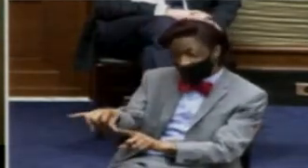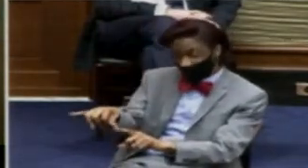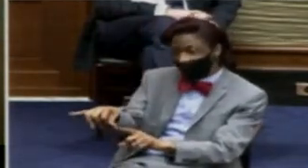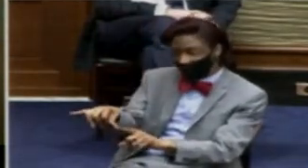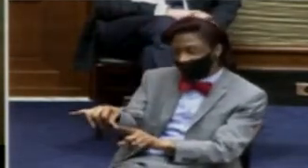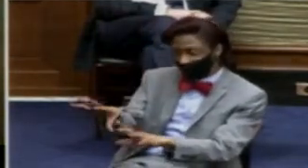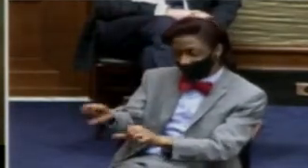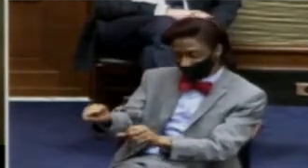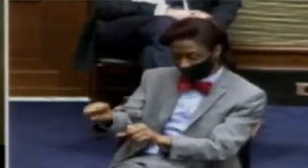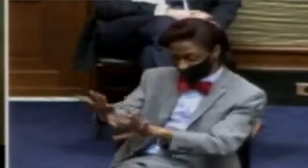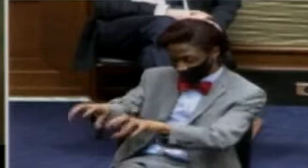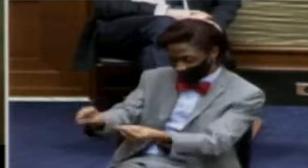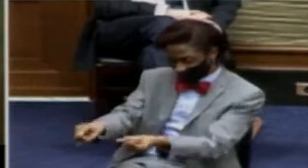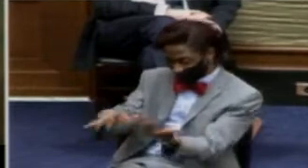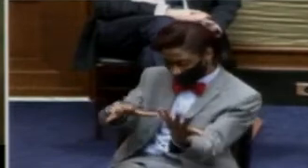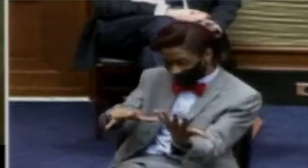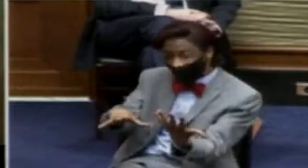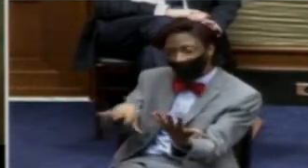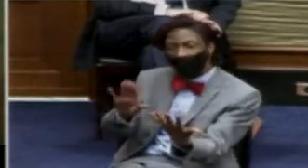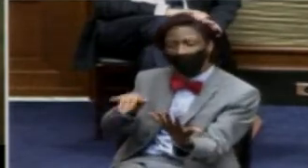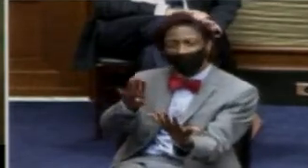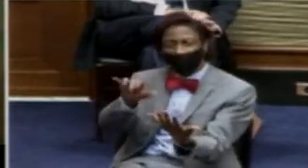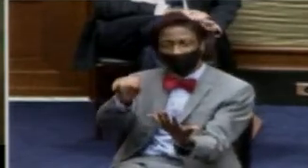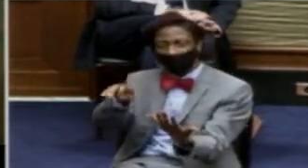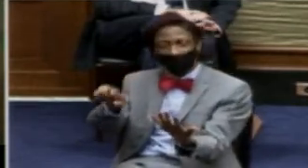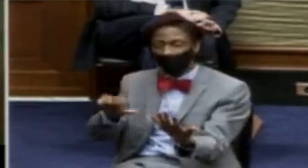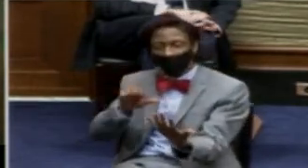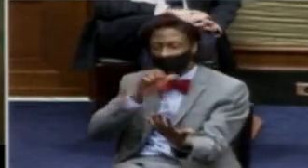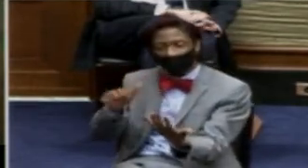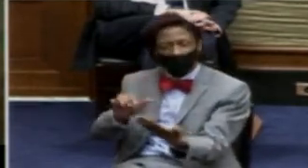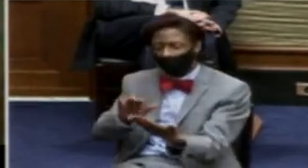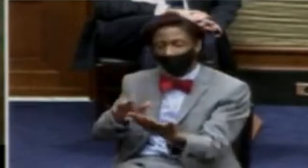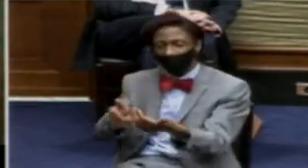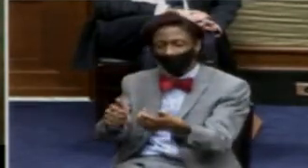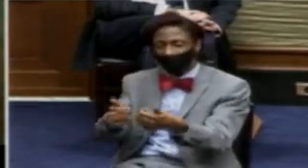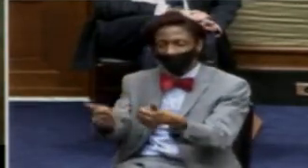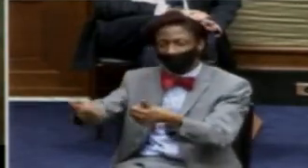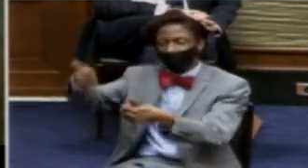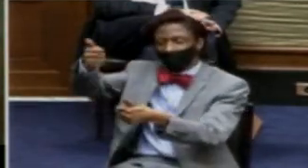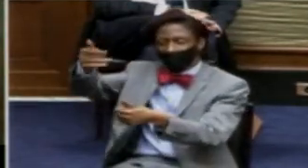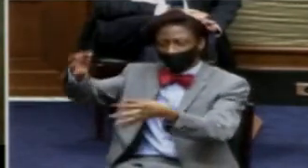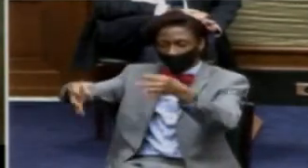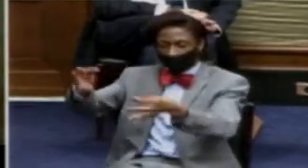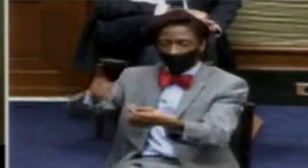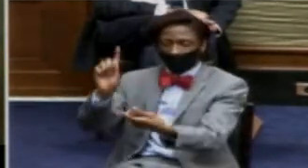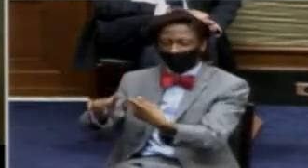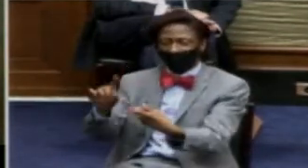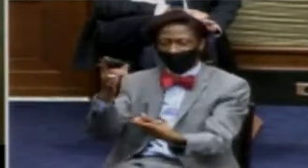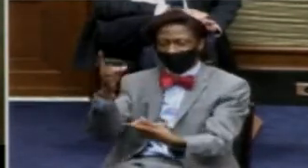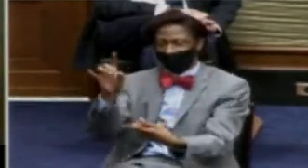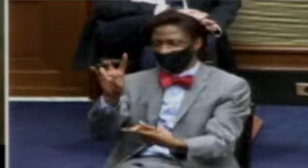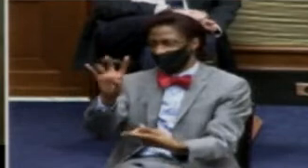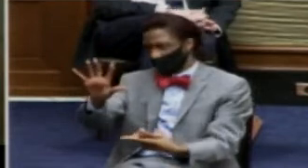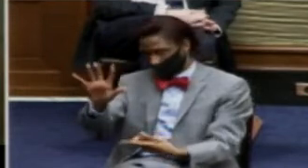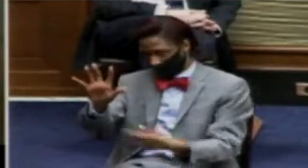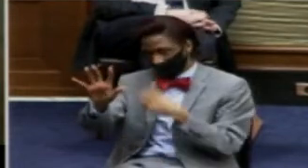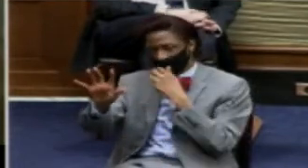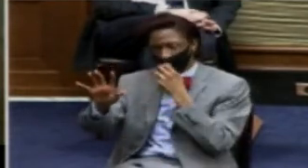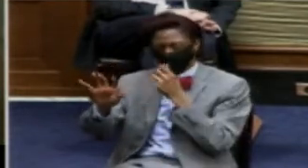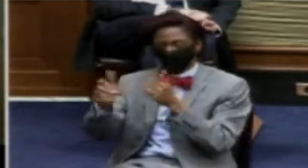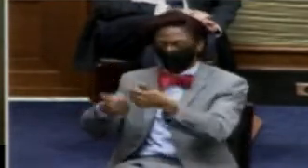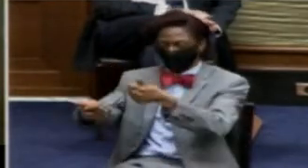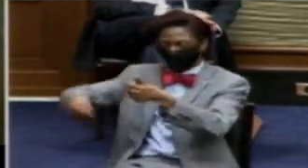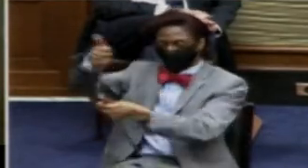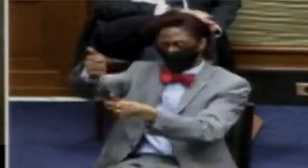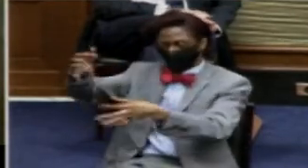in 1846, but the case did not make its way to the Supreme Court until 1875, the Supreme